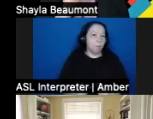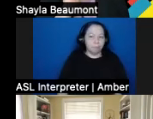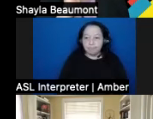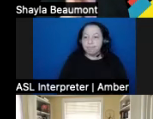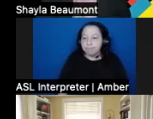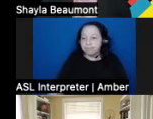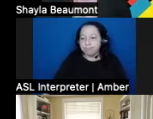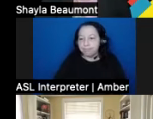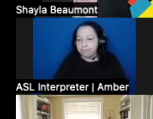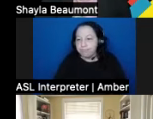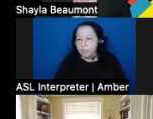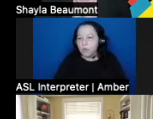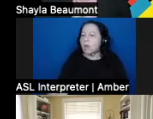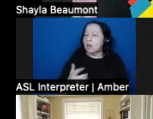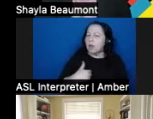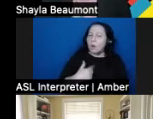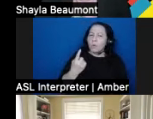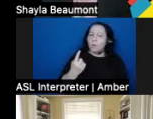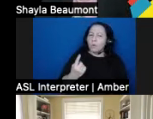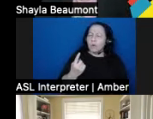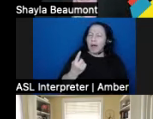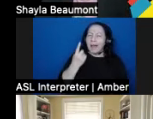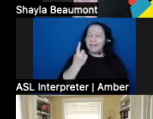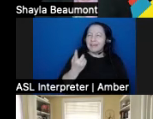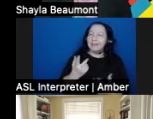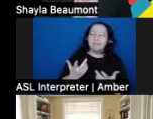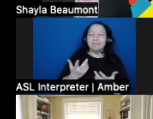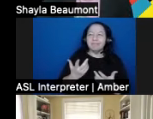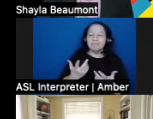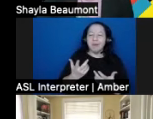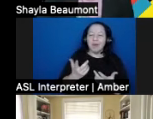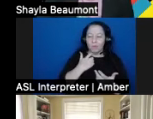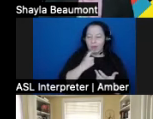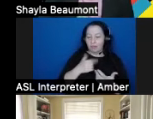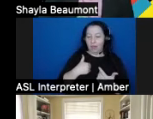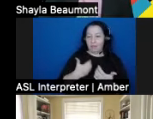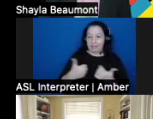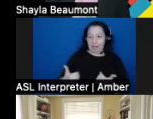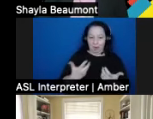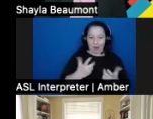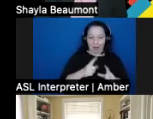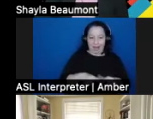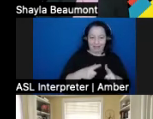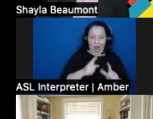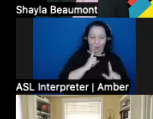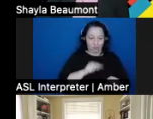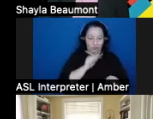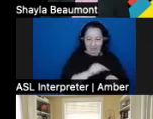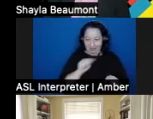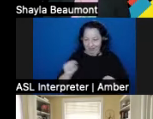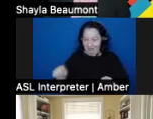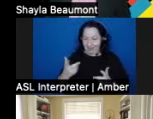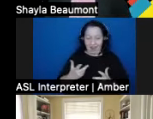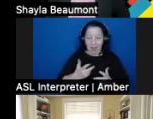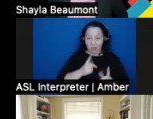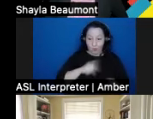And I even think about we've got kind of separated out by some of the reactions and what the reactions depend on, but they're